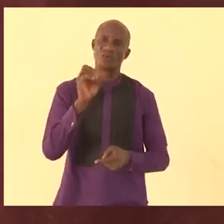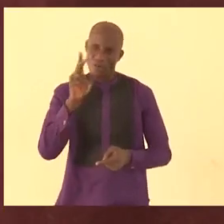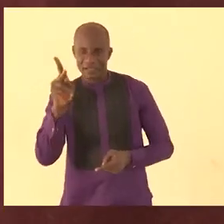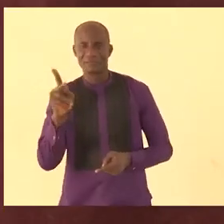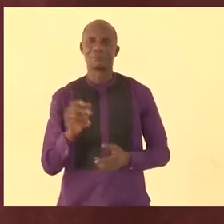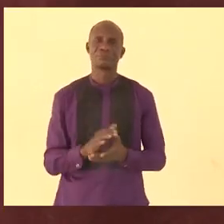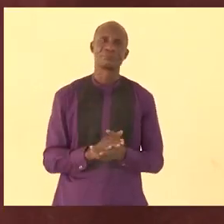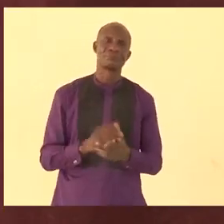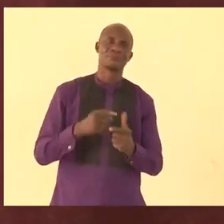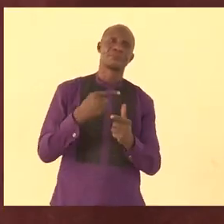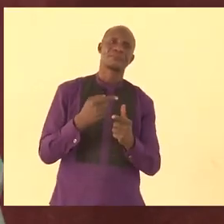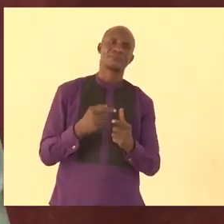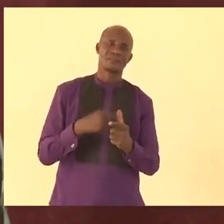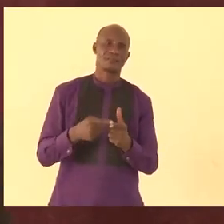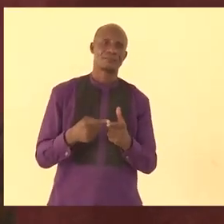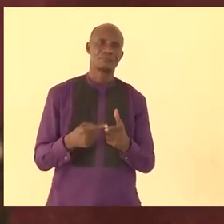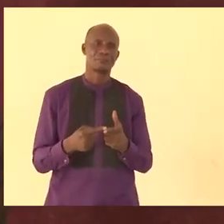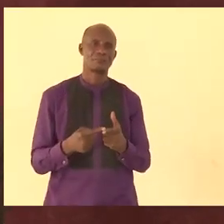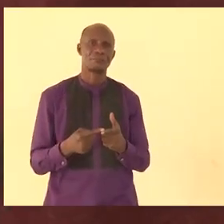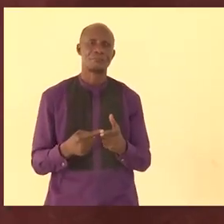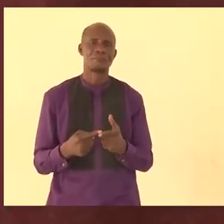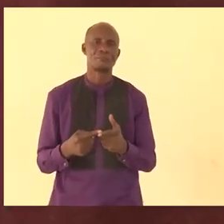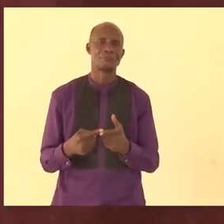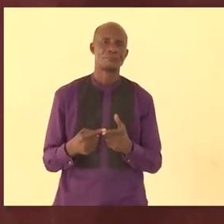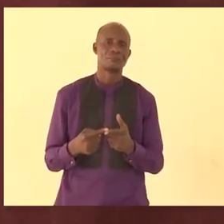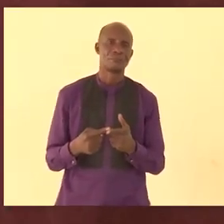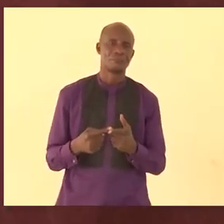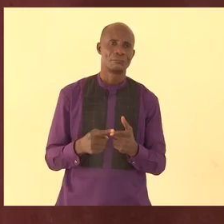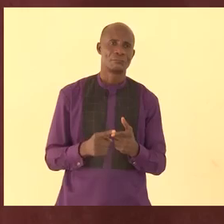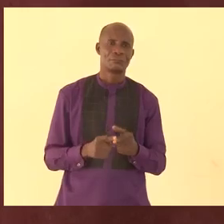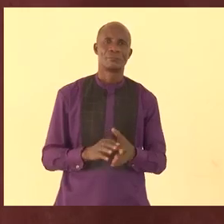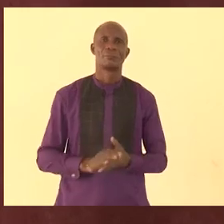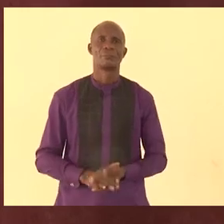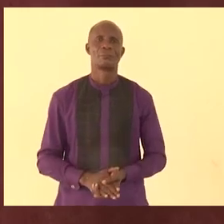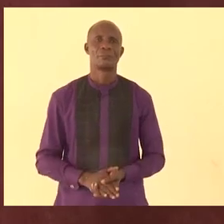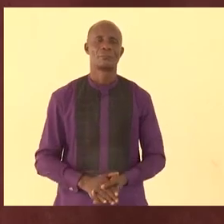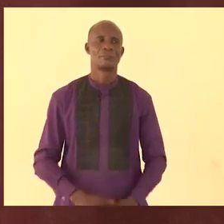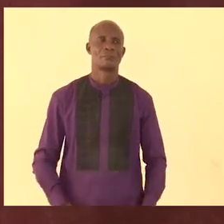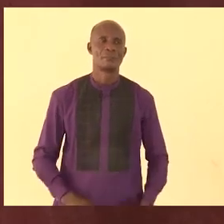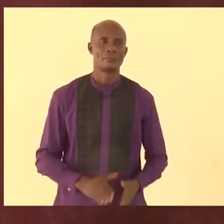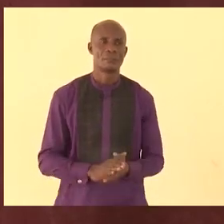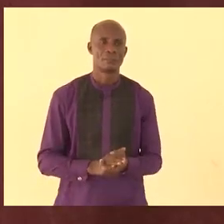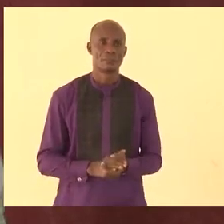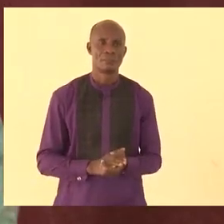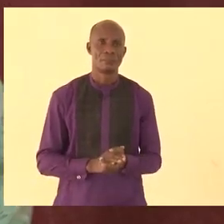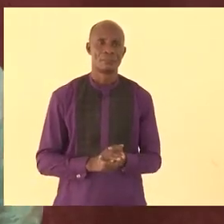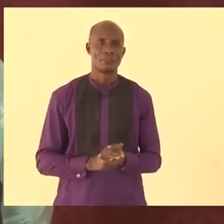yes, after all. Yes, yes. And thanks to your book, the meditation book you launched sometimes, one of those days I